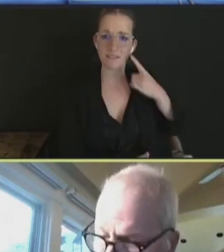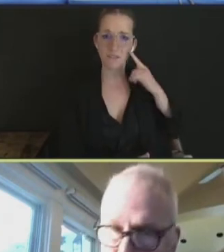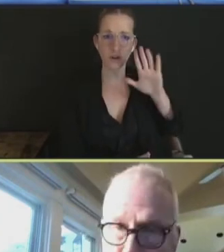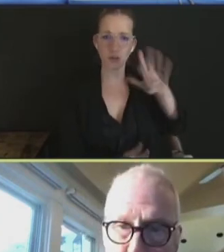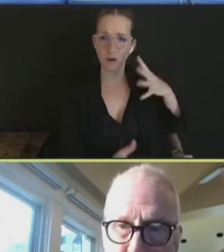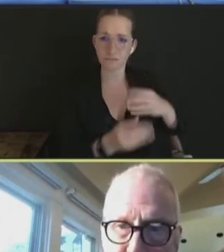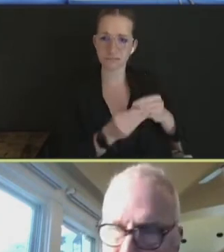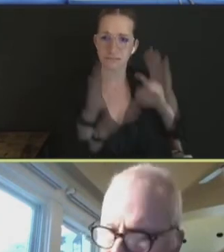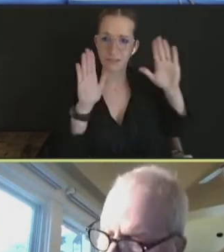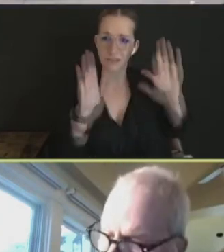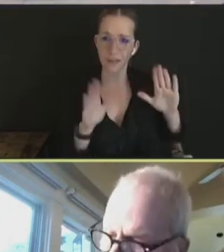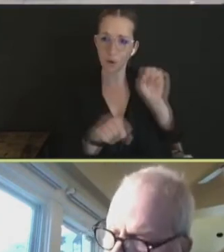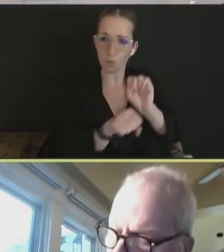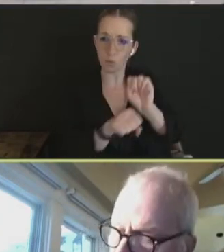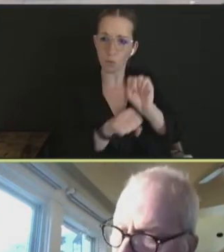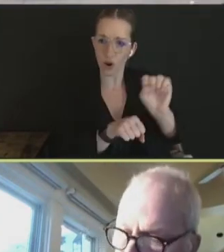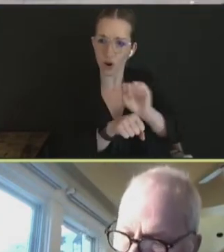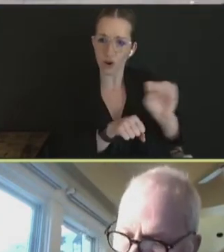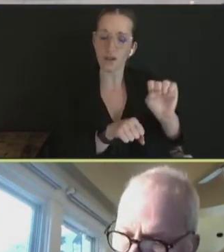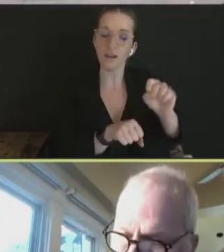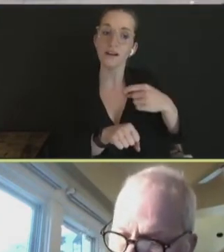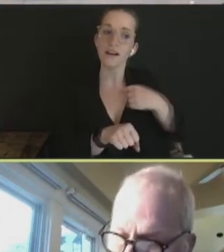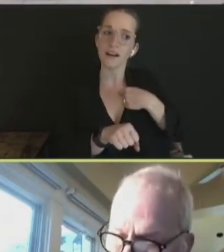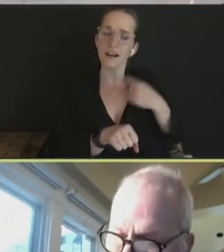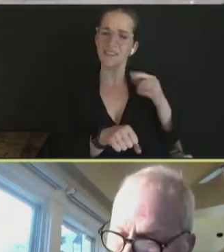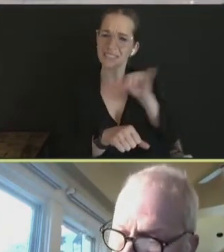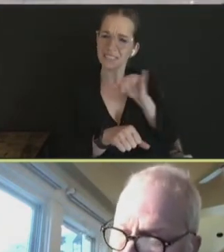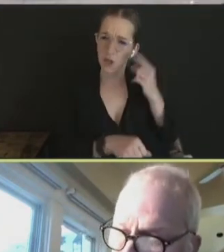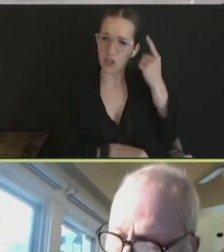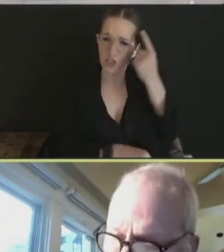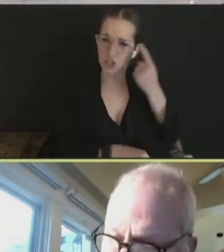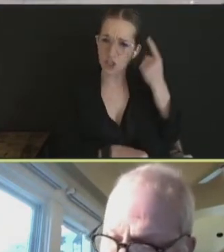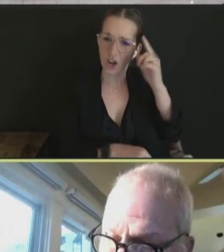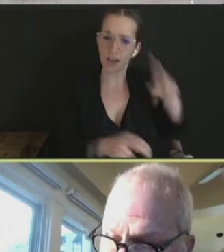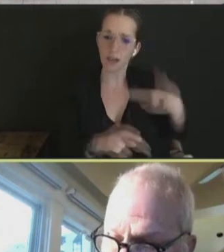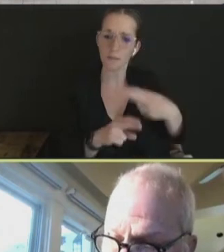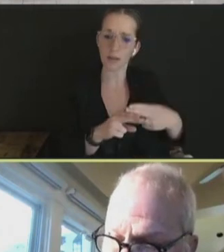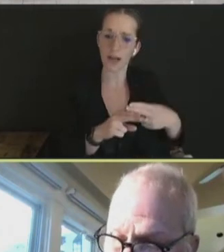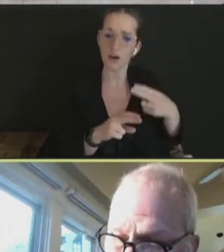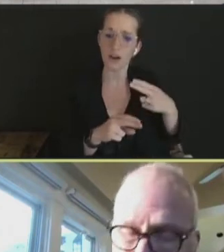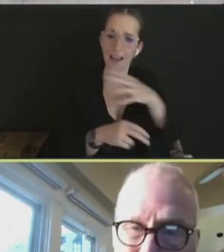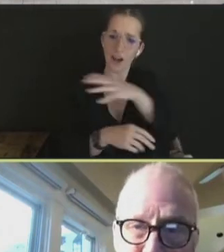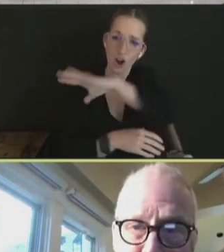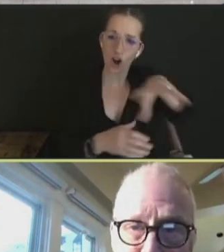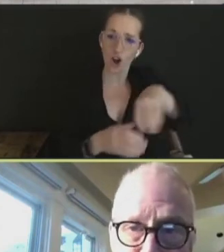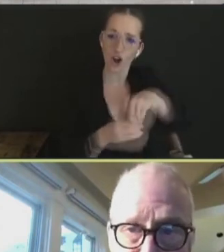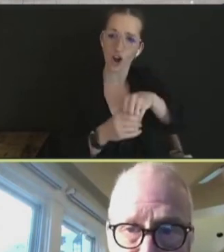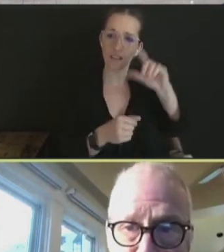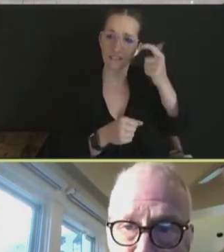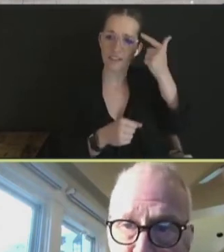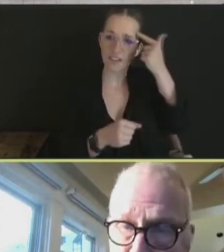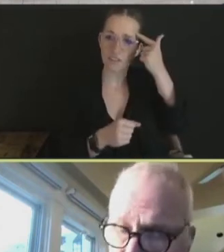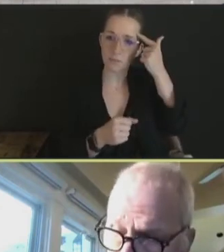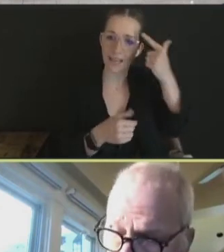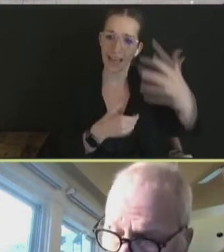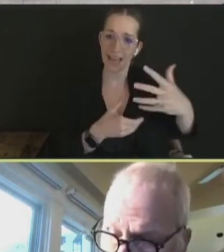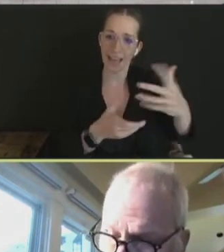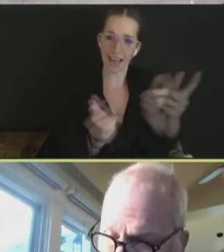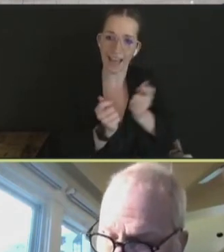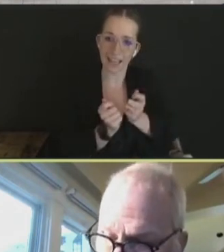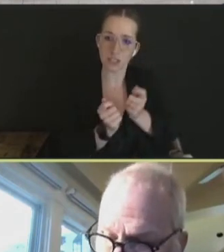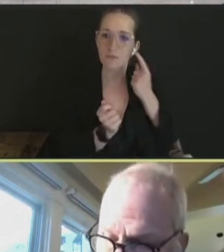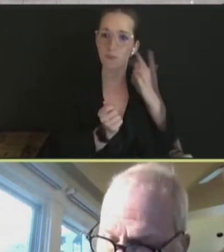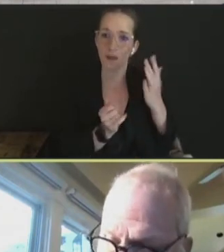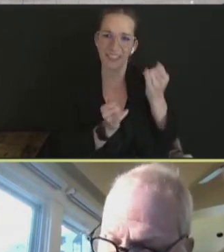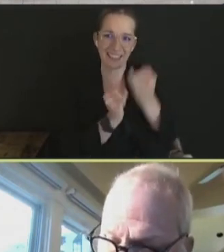done. I had a similar thought about an all-of-government engagement for the very last recommendation.